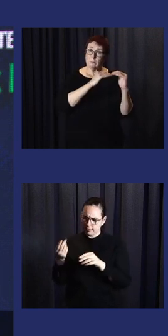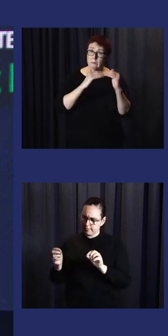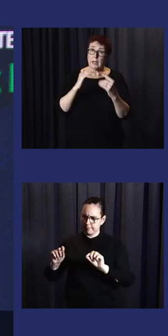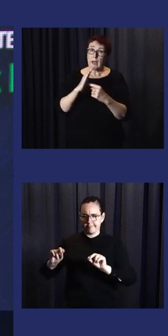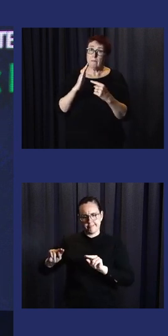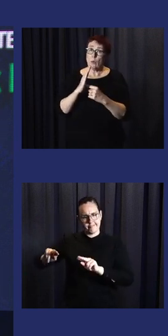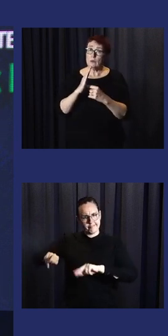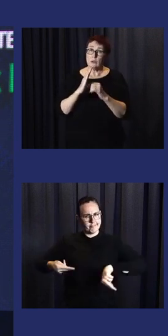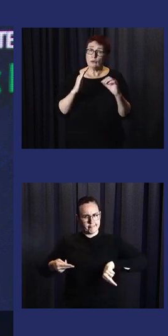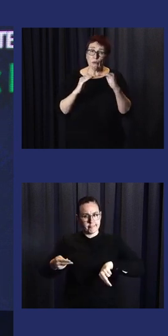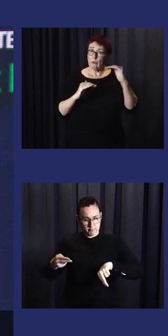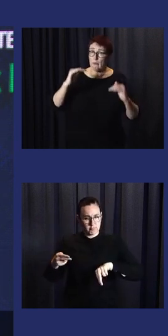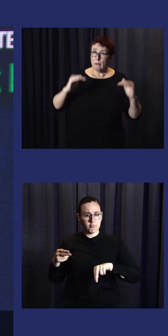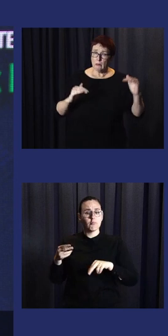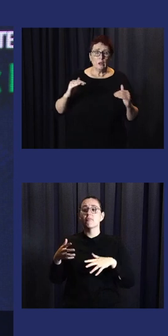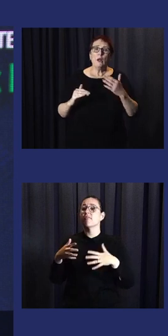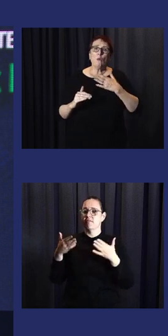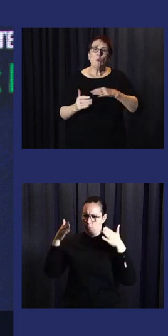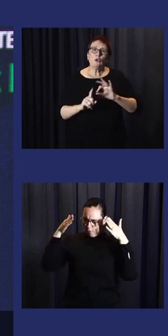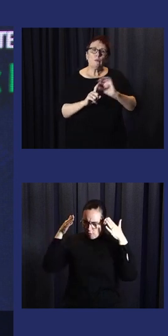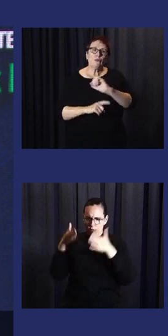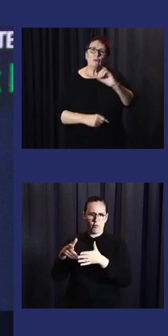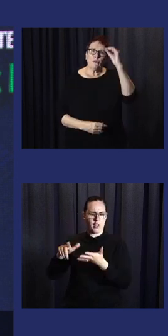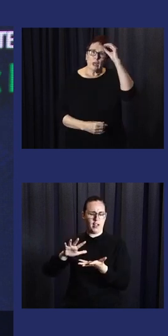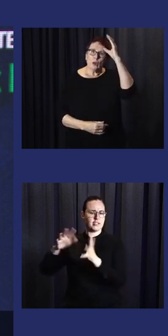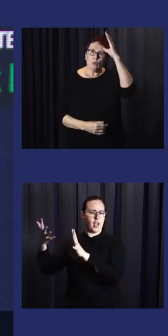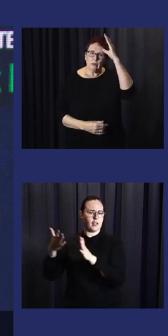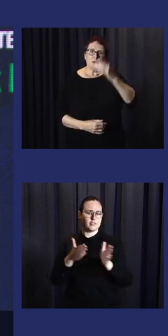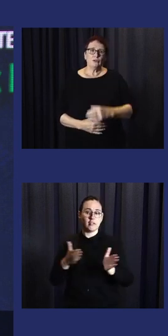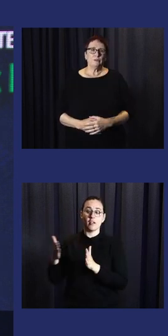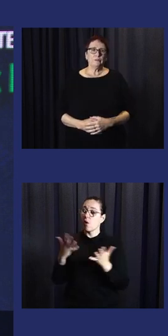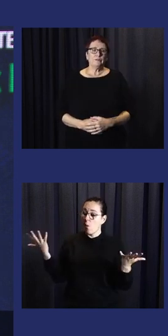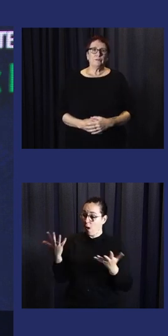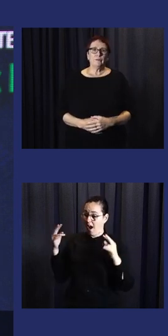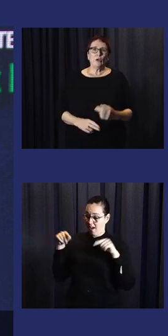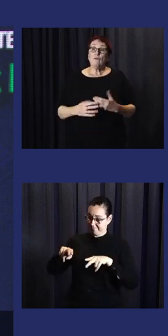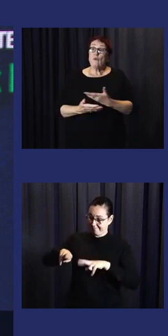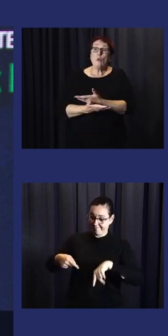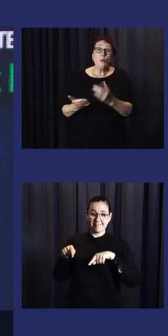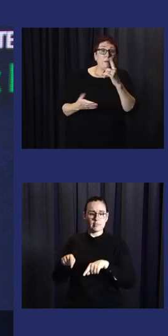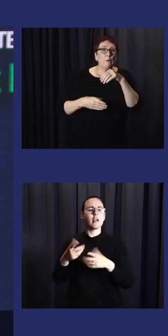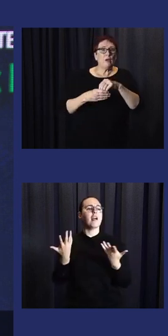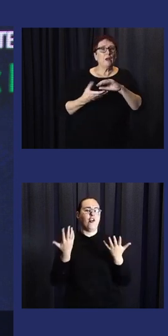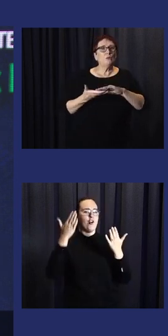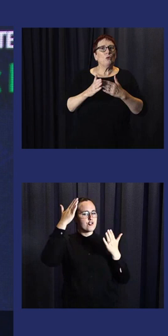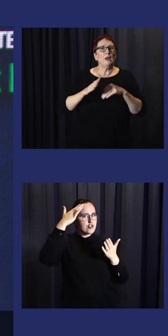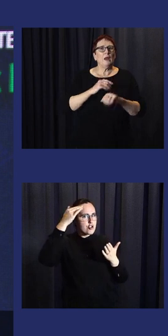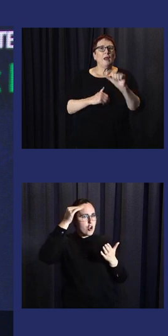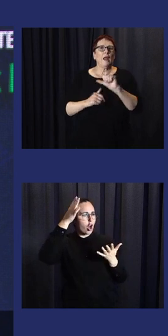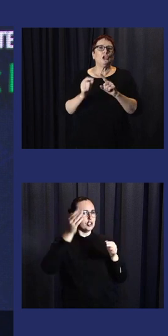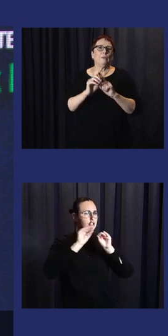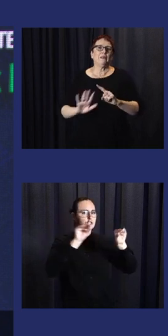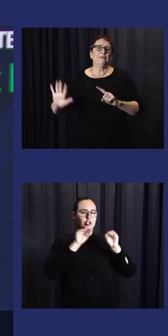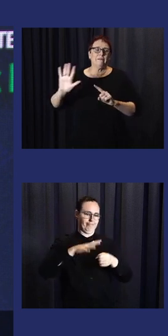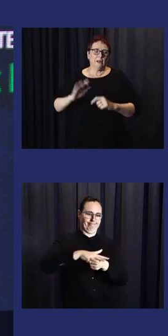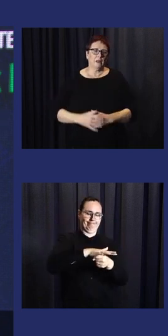improve the knowledge and disaster adaptive capacity to our community in Asia Pacific region. Thus,